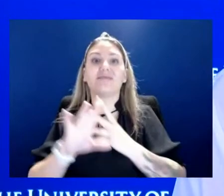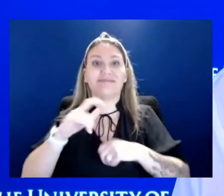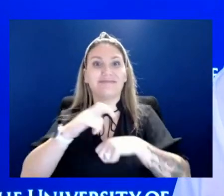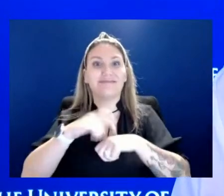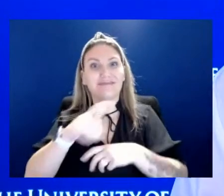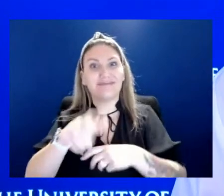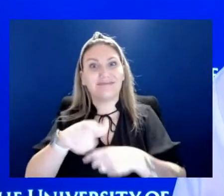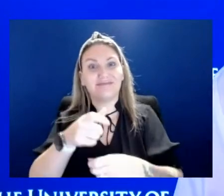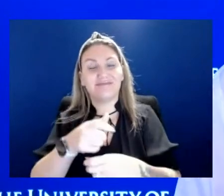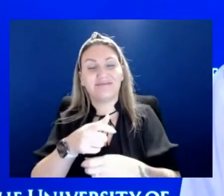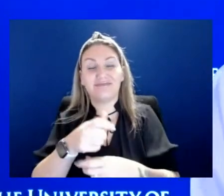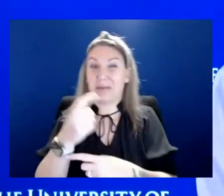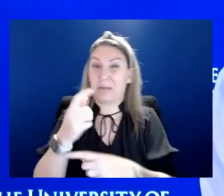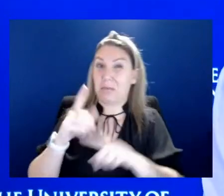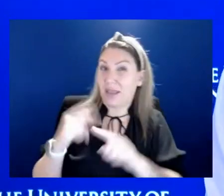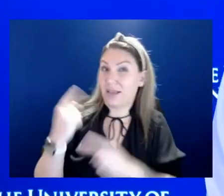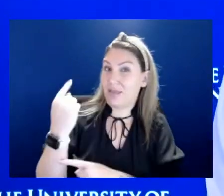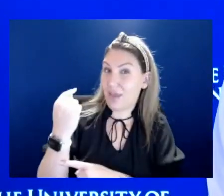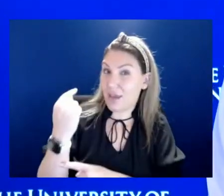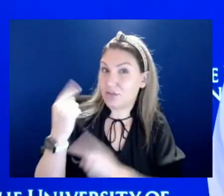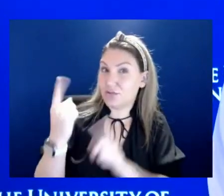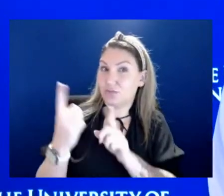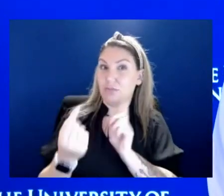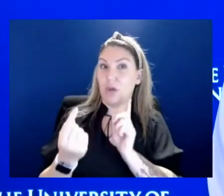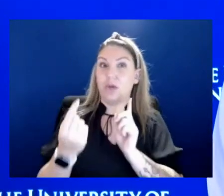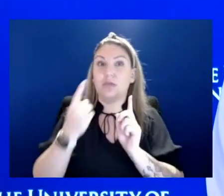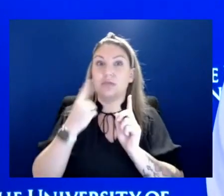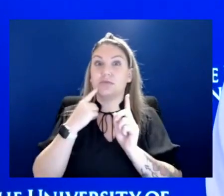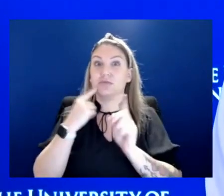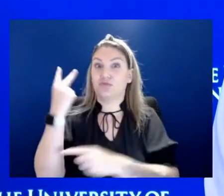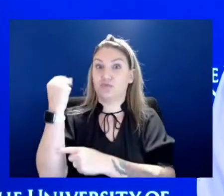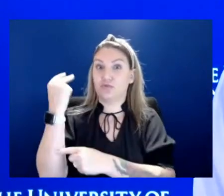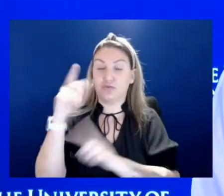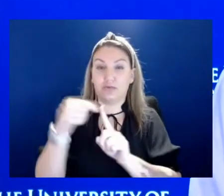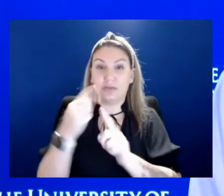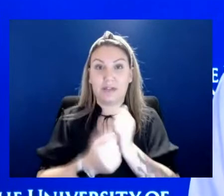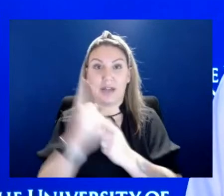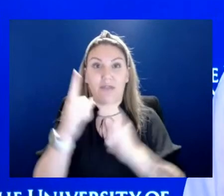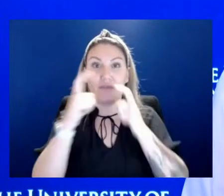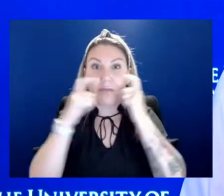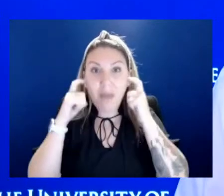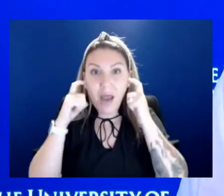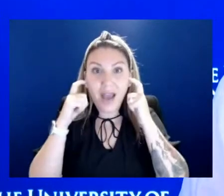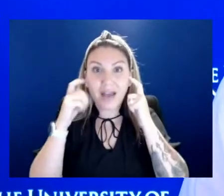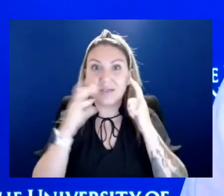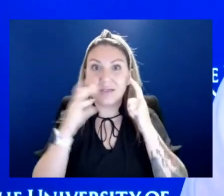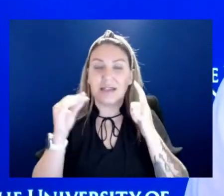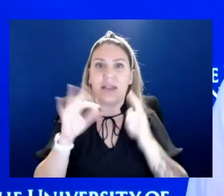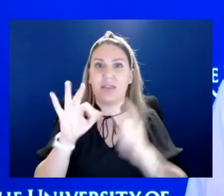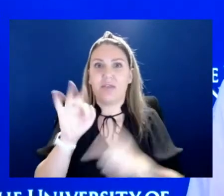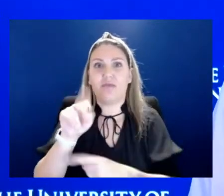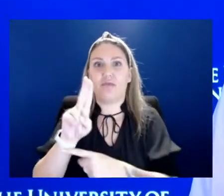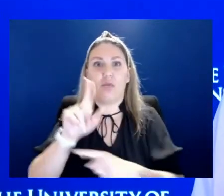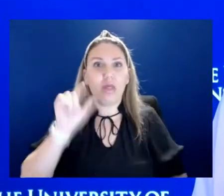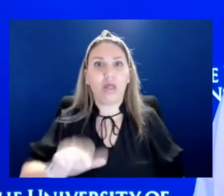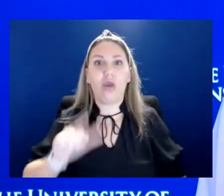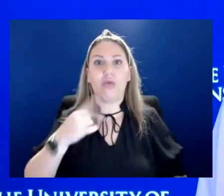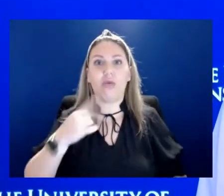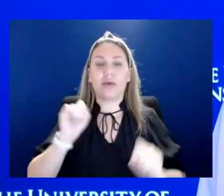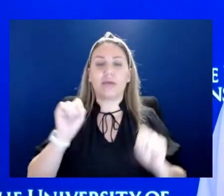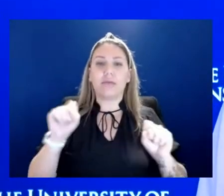on last year as opposed to the previous year when everybody was masking and flu cases were extremely low, I think we can expect to see